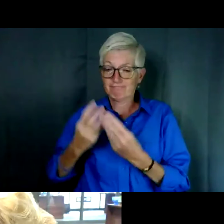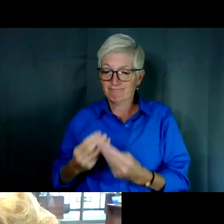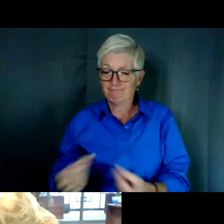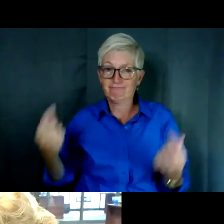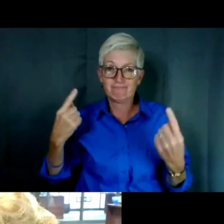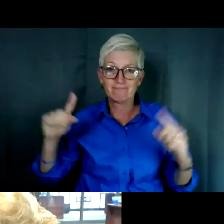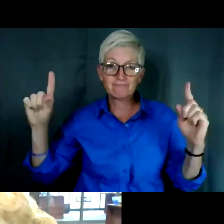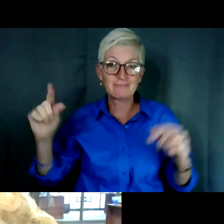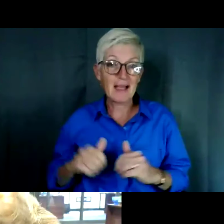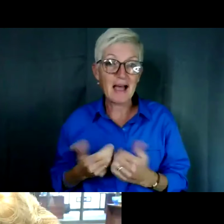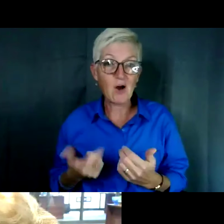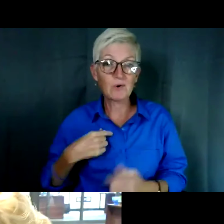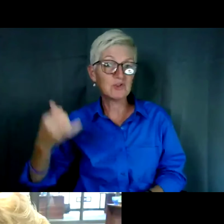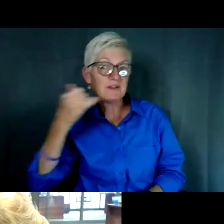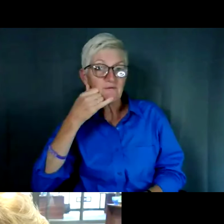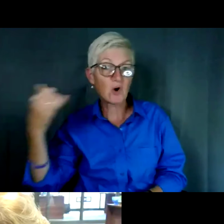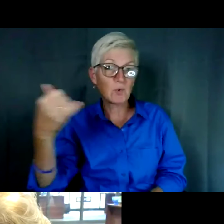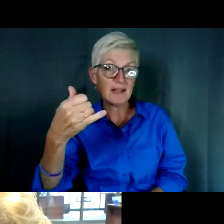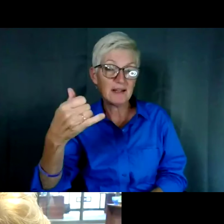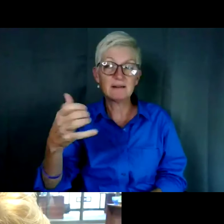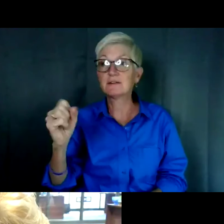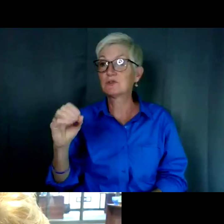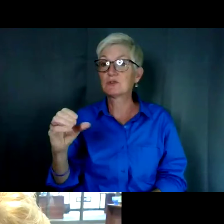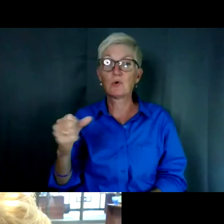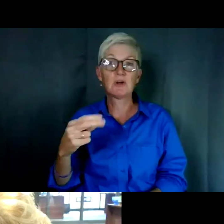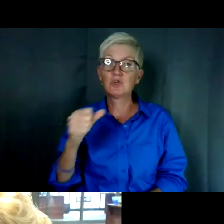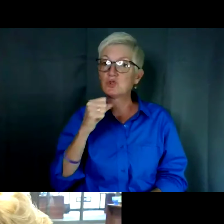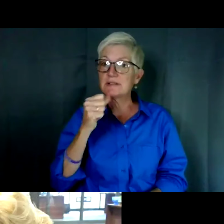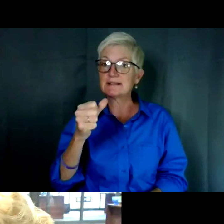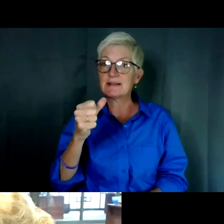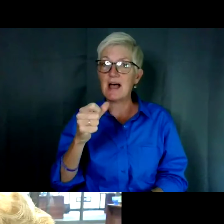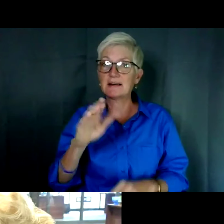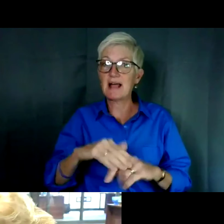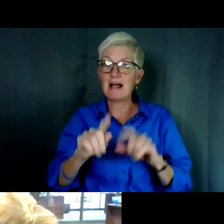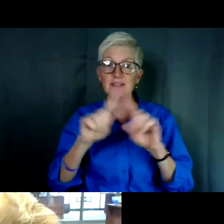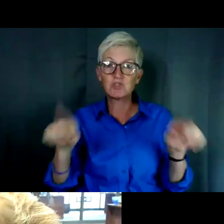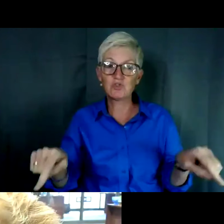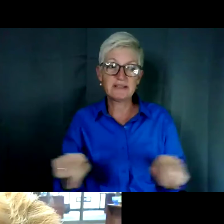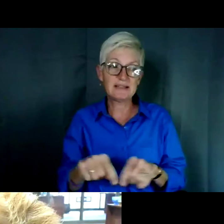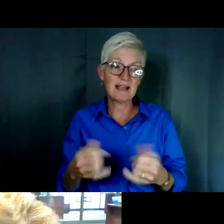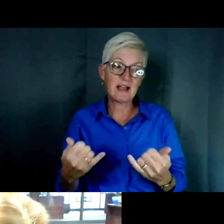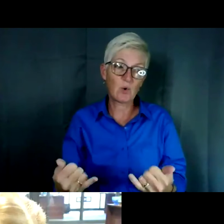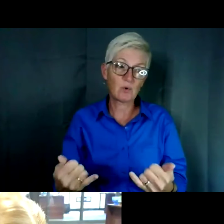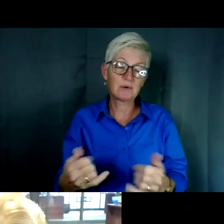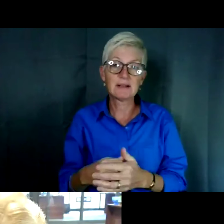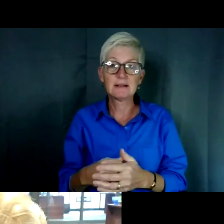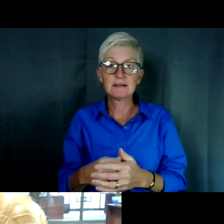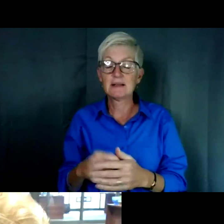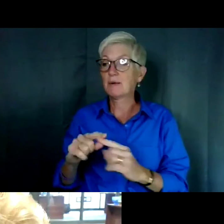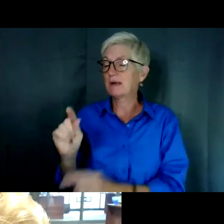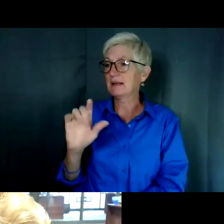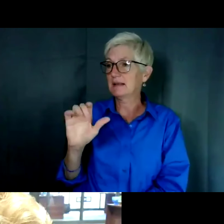by phoning in. So she's not going to be appearing on the screen. So Carrie, after I